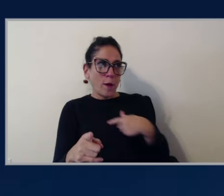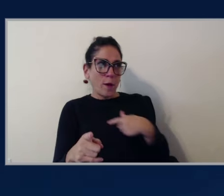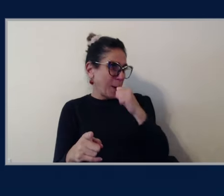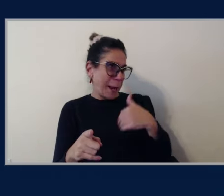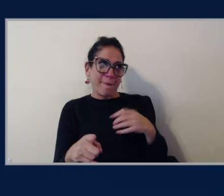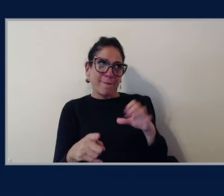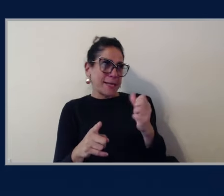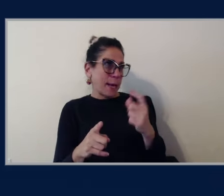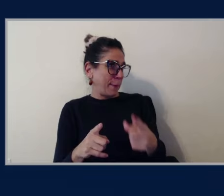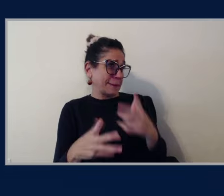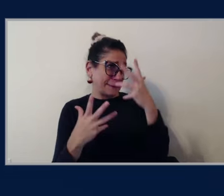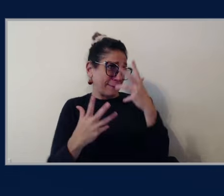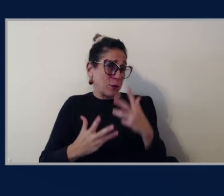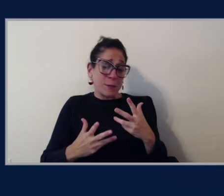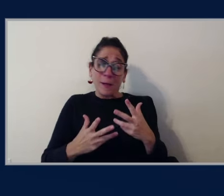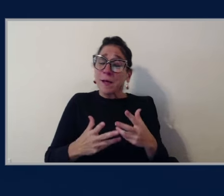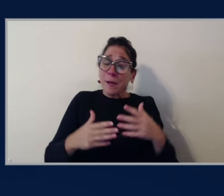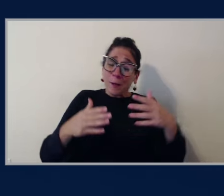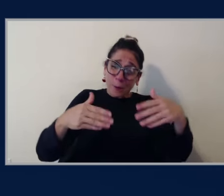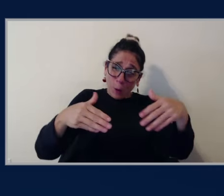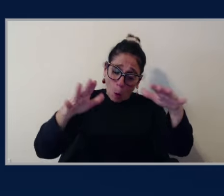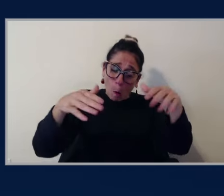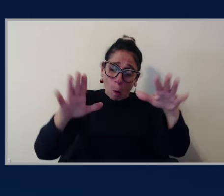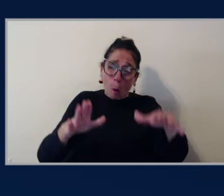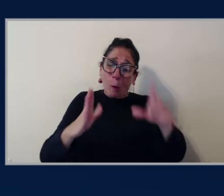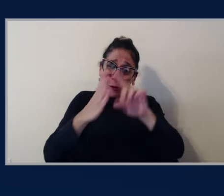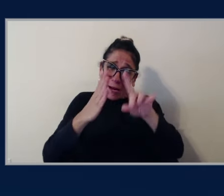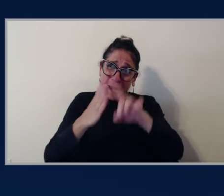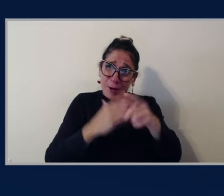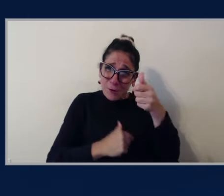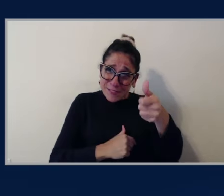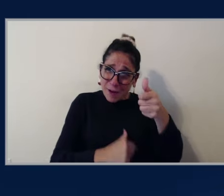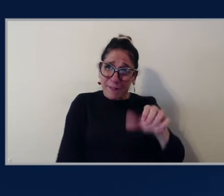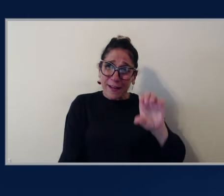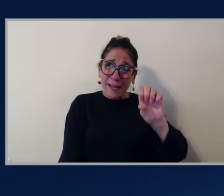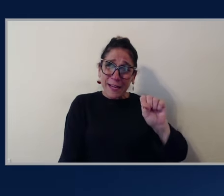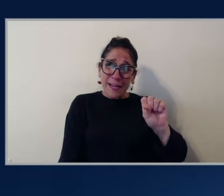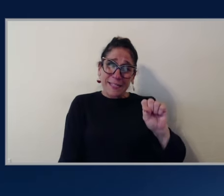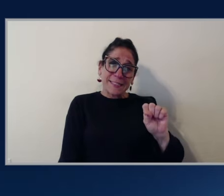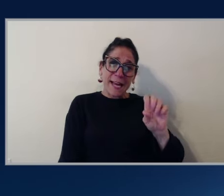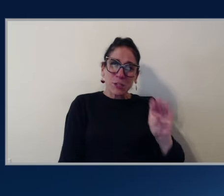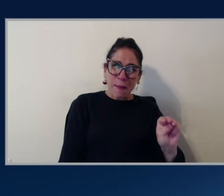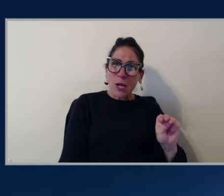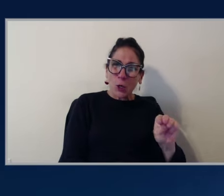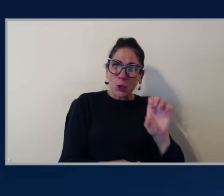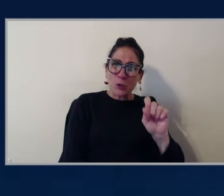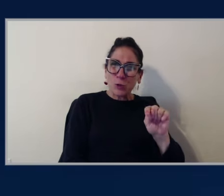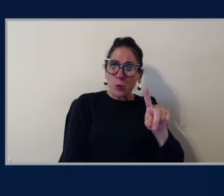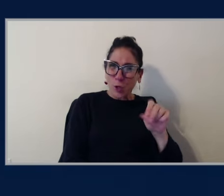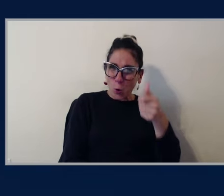That's okay. So go check it out in the SageMaker studio yourself, and